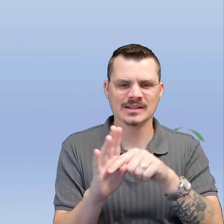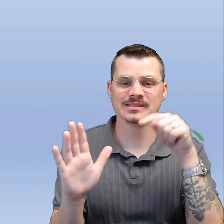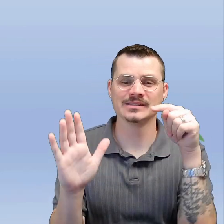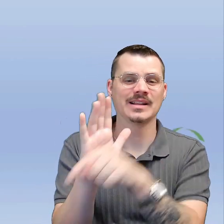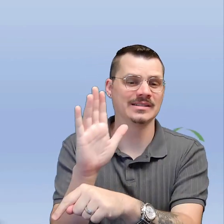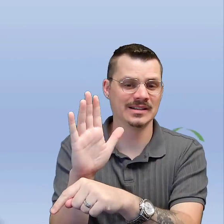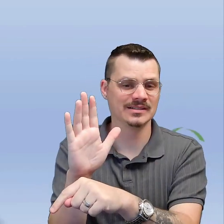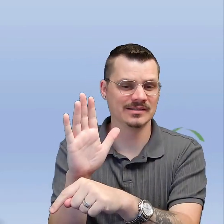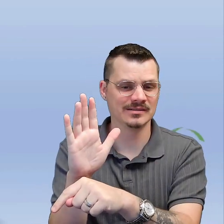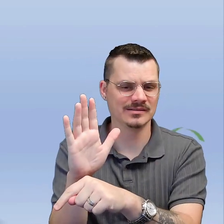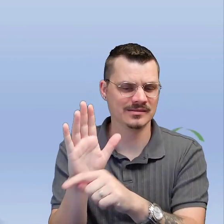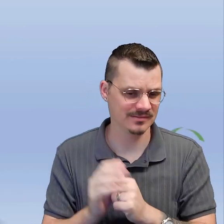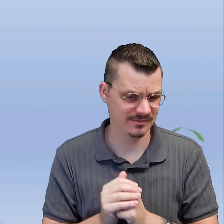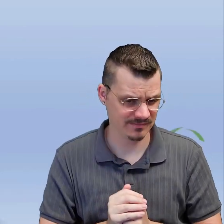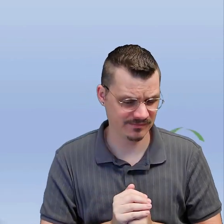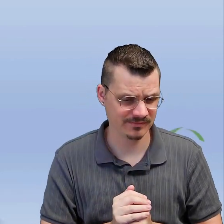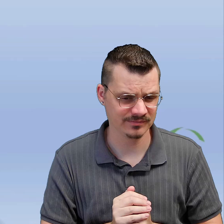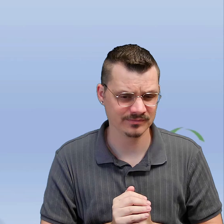assassinating. Now,